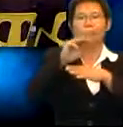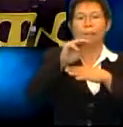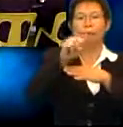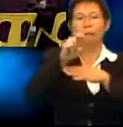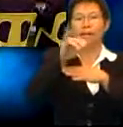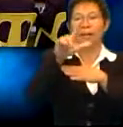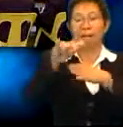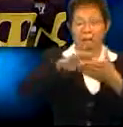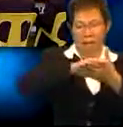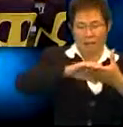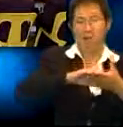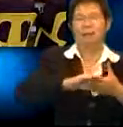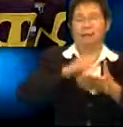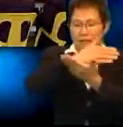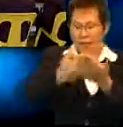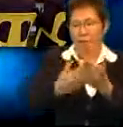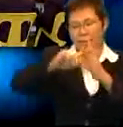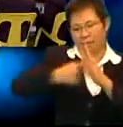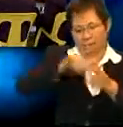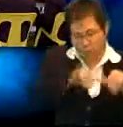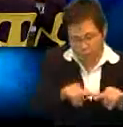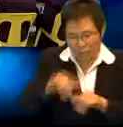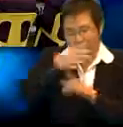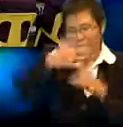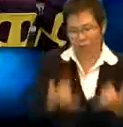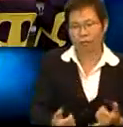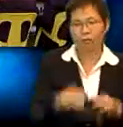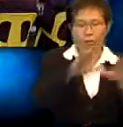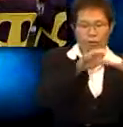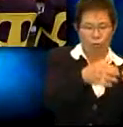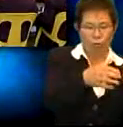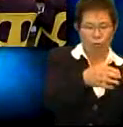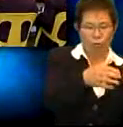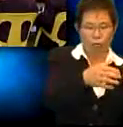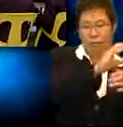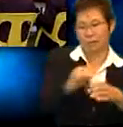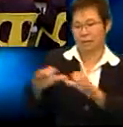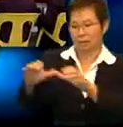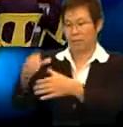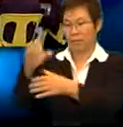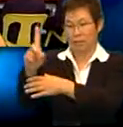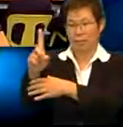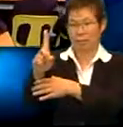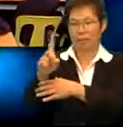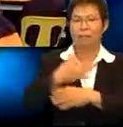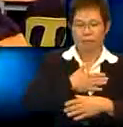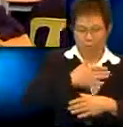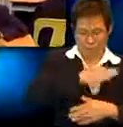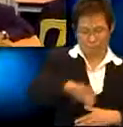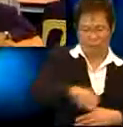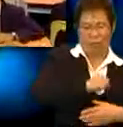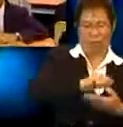And some of you may start measuring the leaf now. Group C and D,